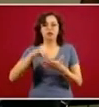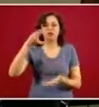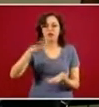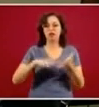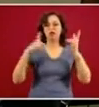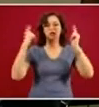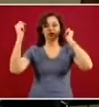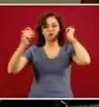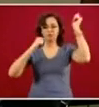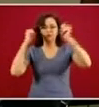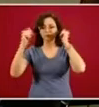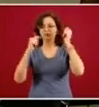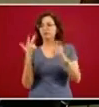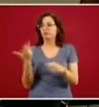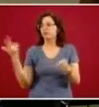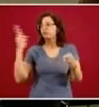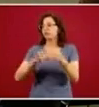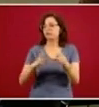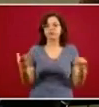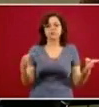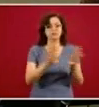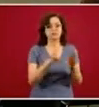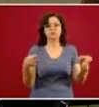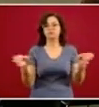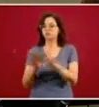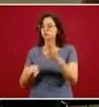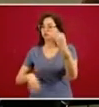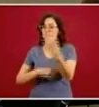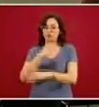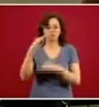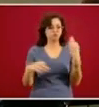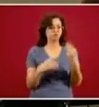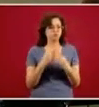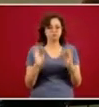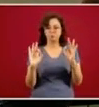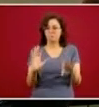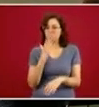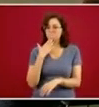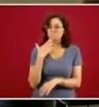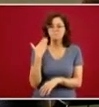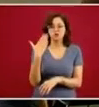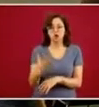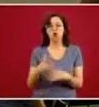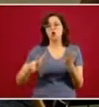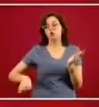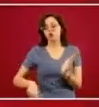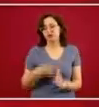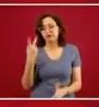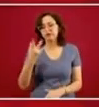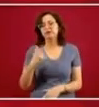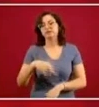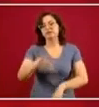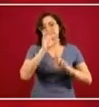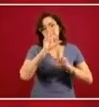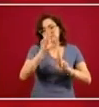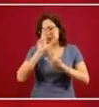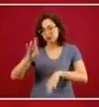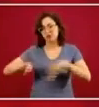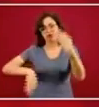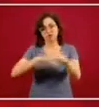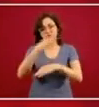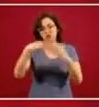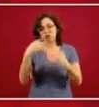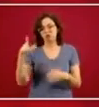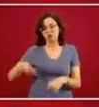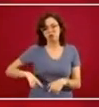regarding the decrease of mobility in hotels, beaches, public spaces. It was a very productive meeting. I